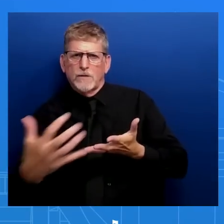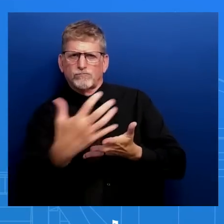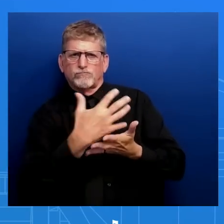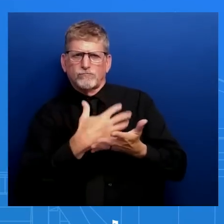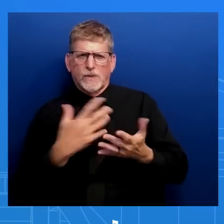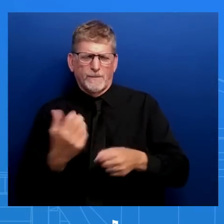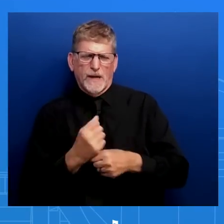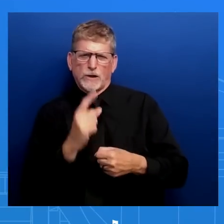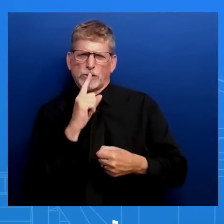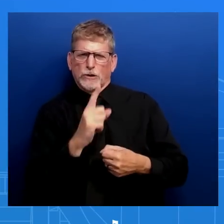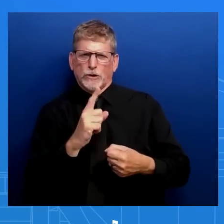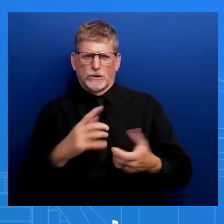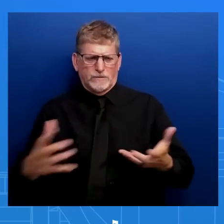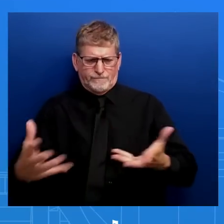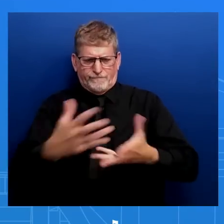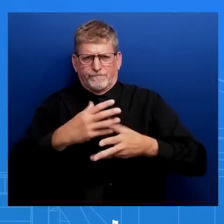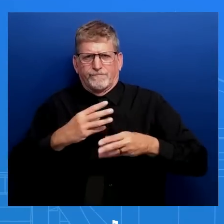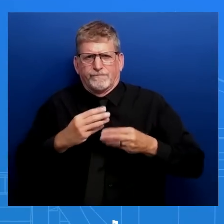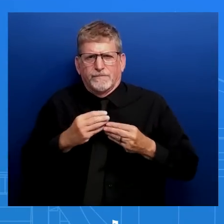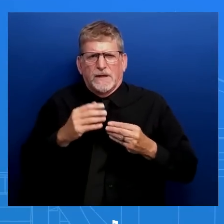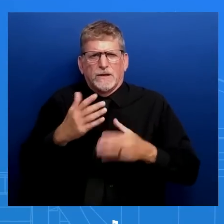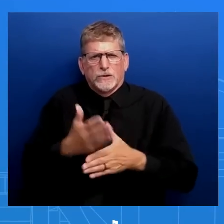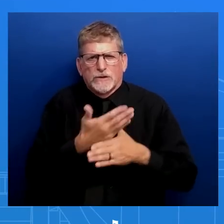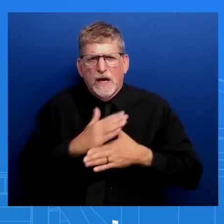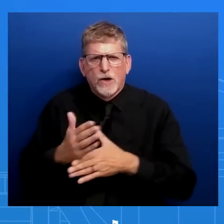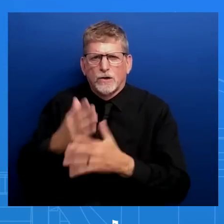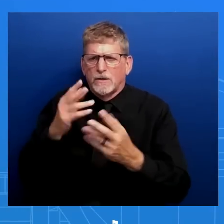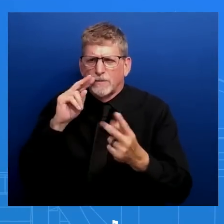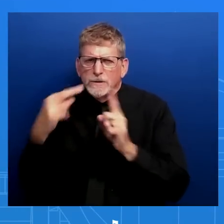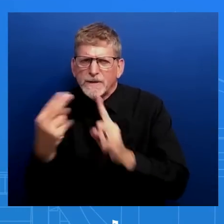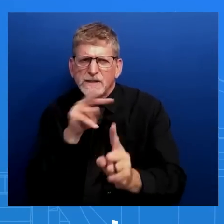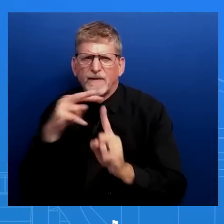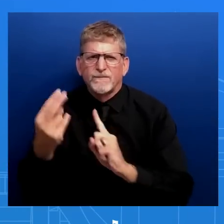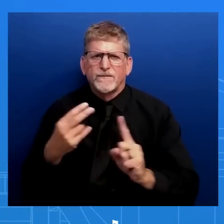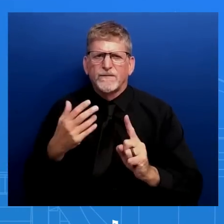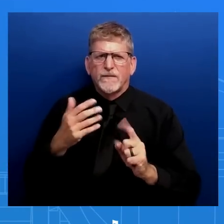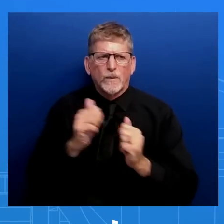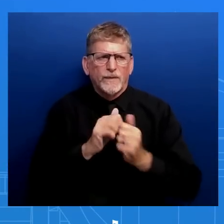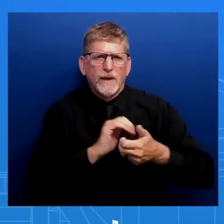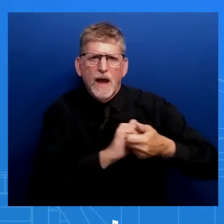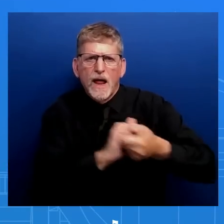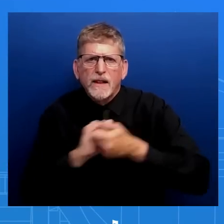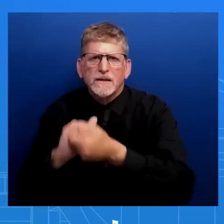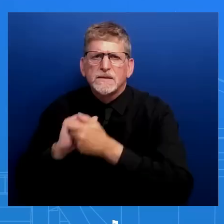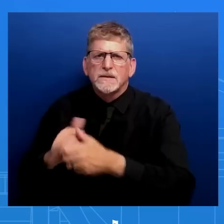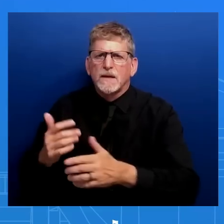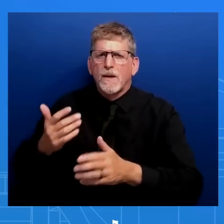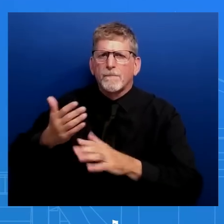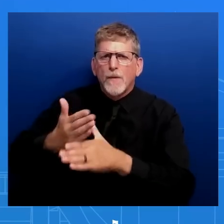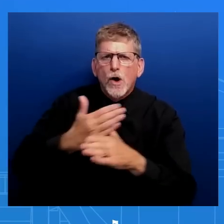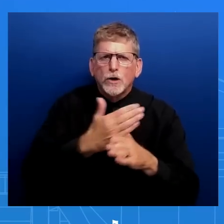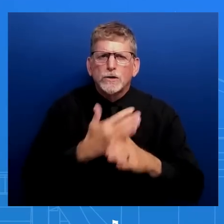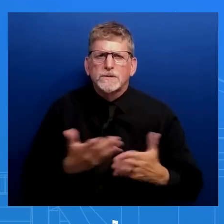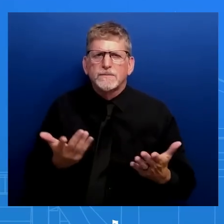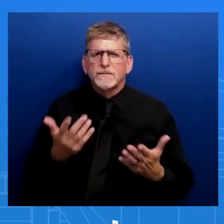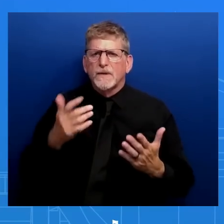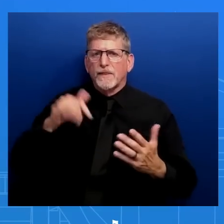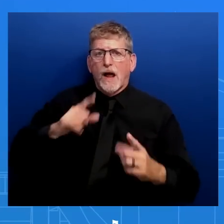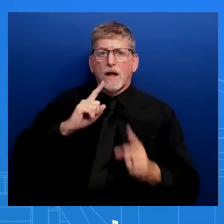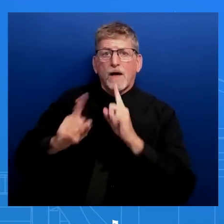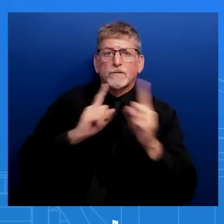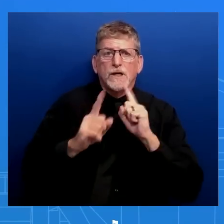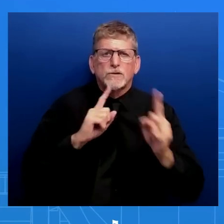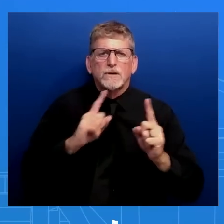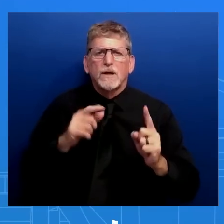our perspectives with allies and partners. And as I said, those conversations... It wasn't just one and done. He's had several